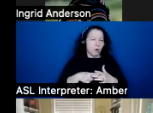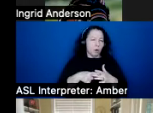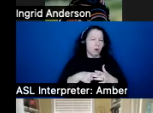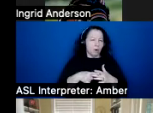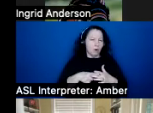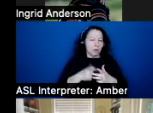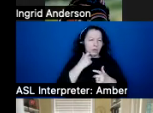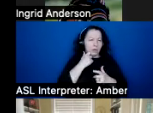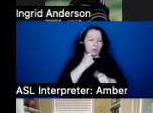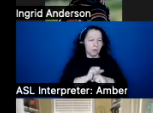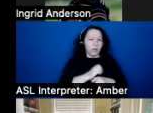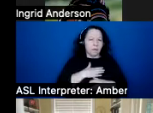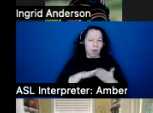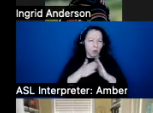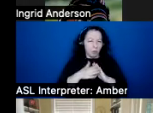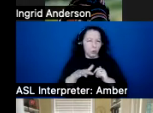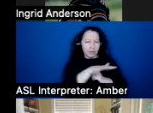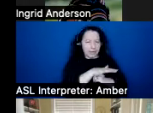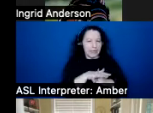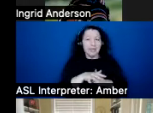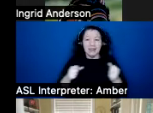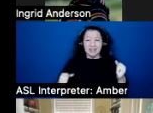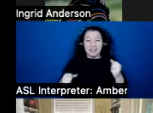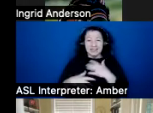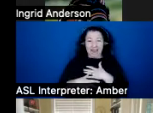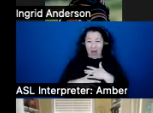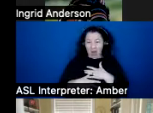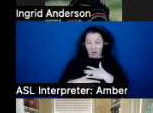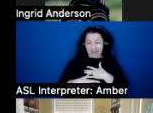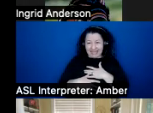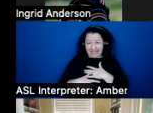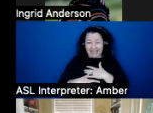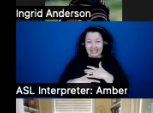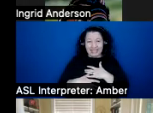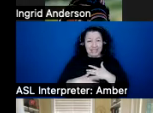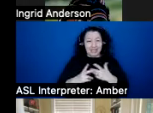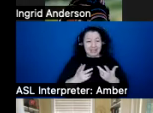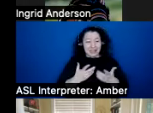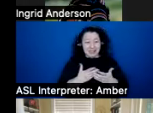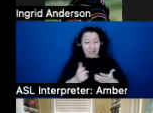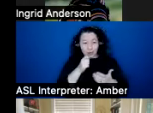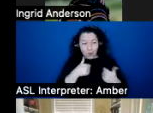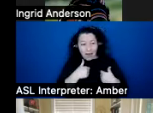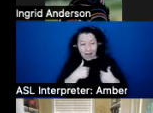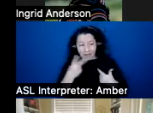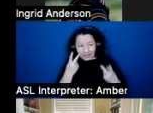community. And there's some very scary gaps that I have witnessed,